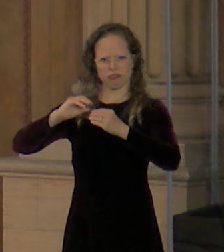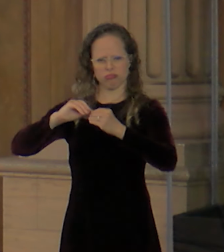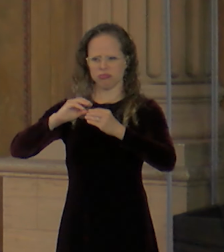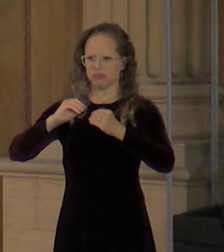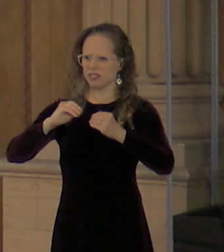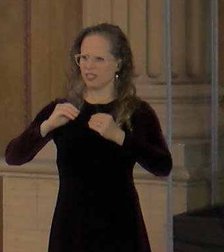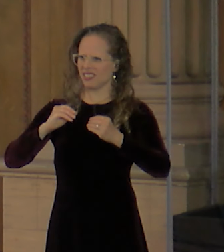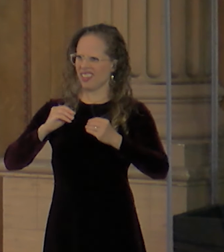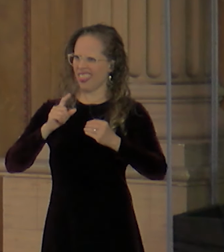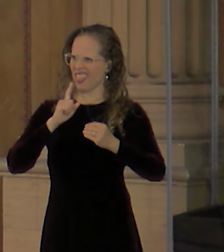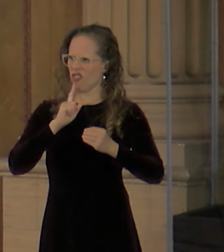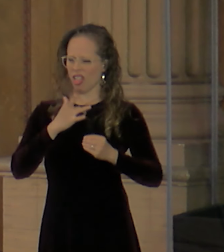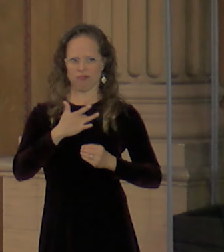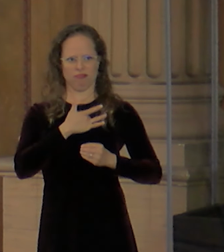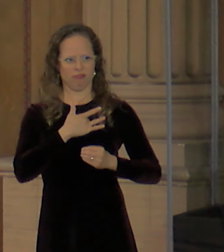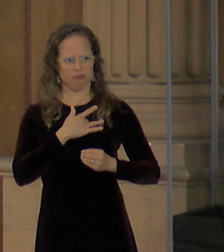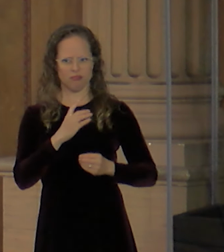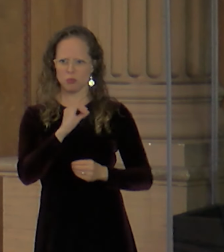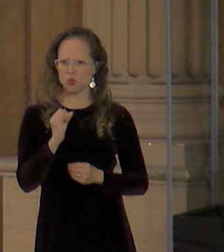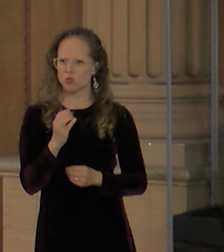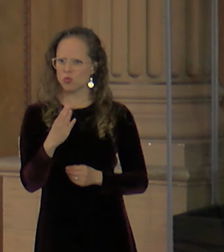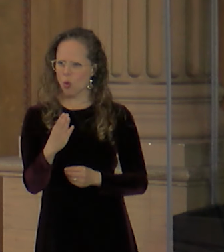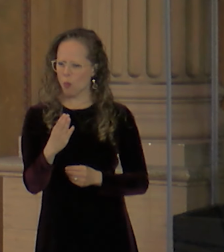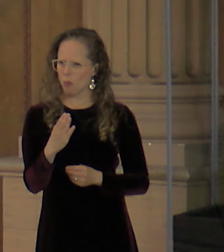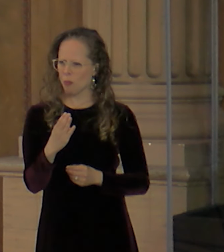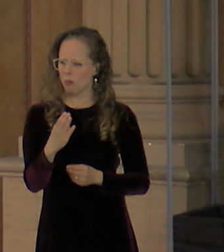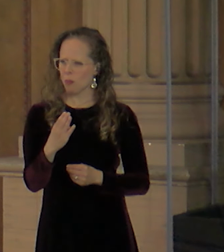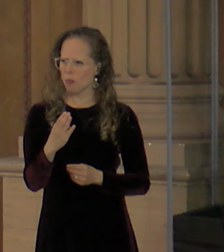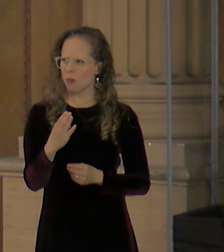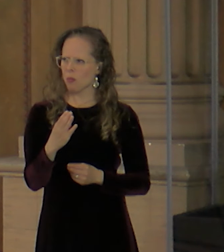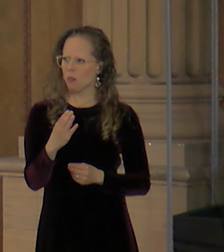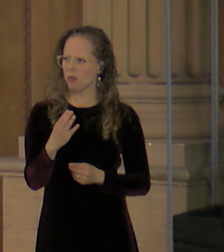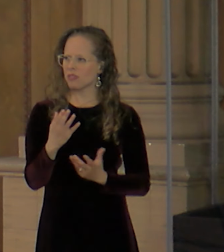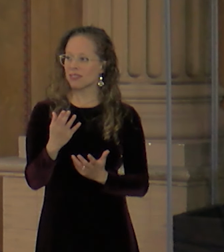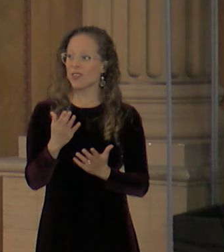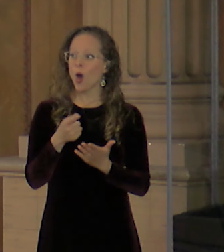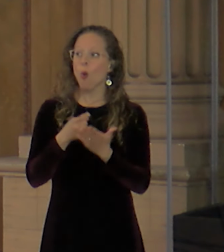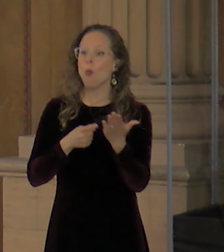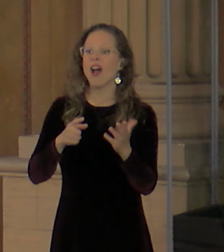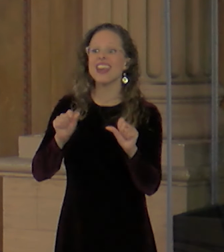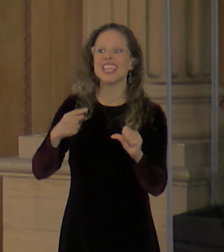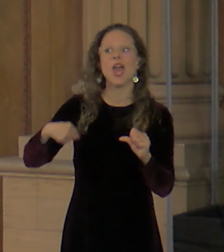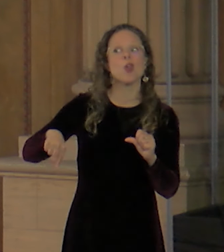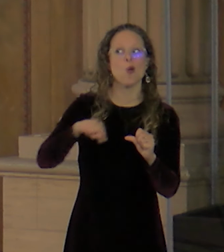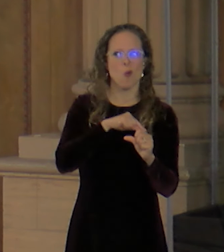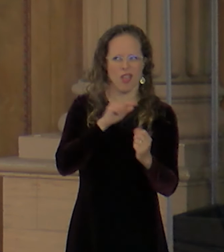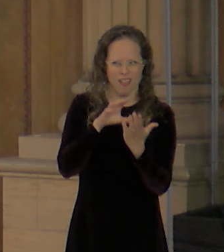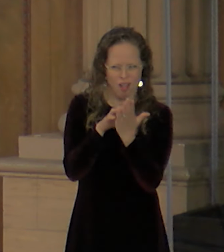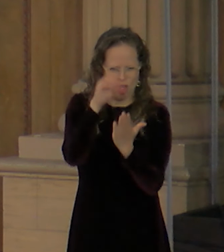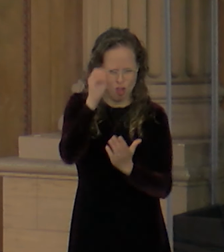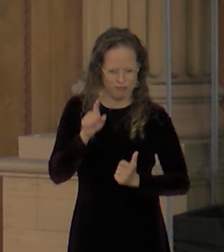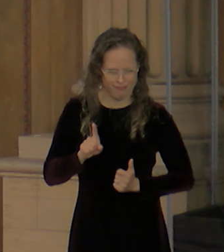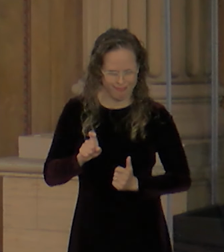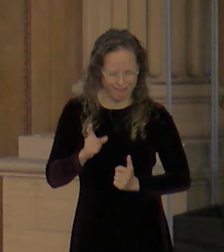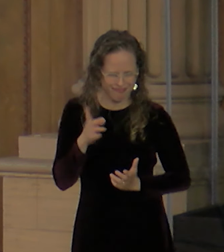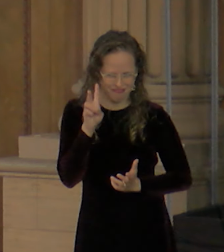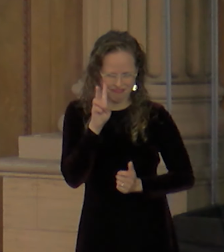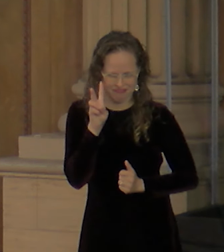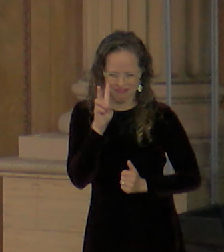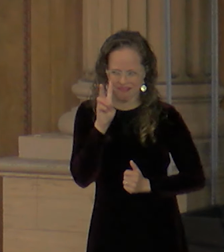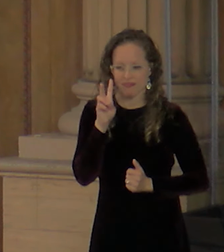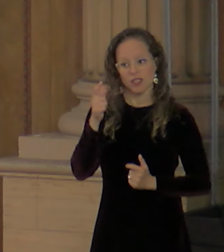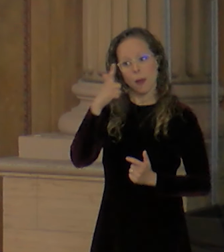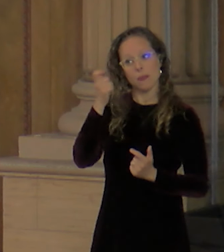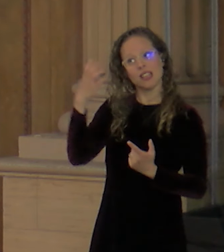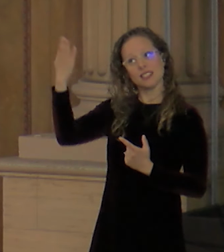of Job's relationship with God, and what might be there for us too? Because there are some things that God says here that can change the way that we think